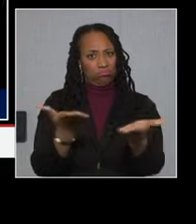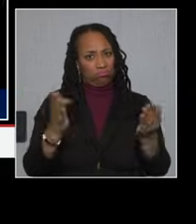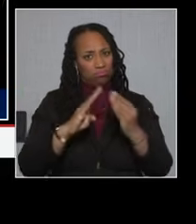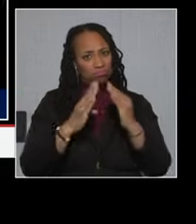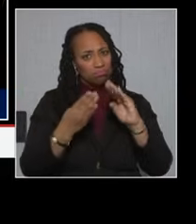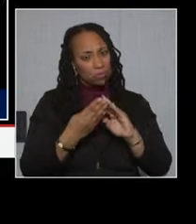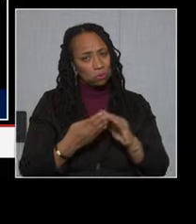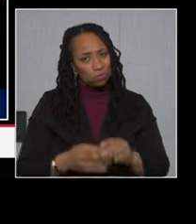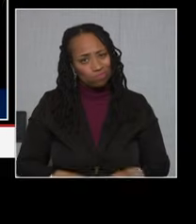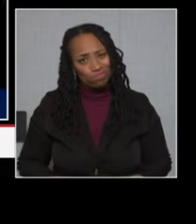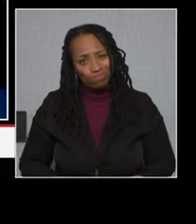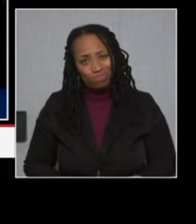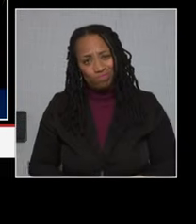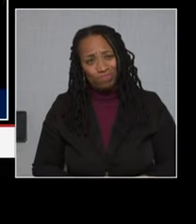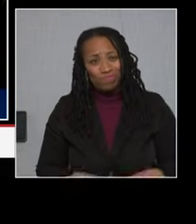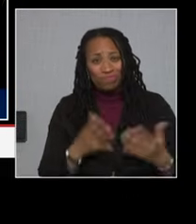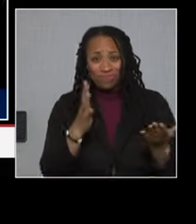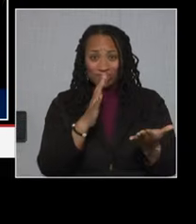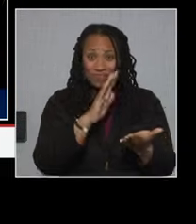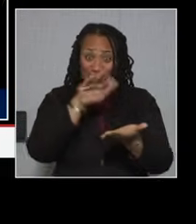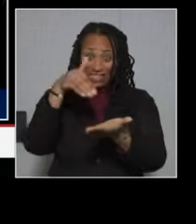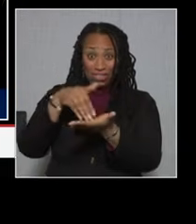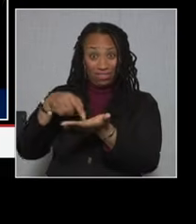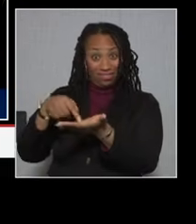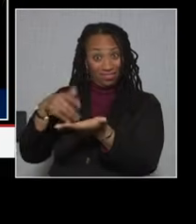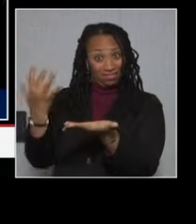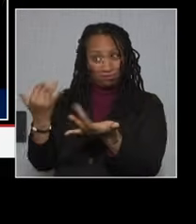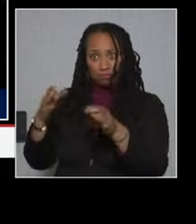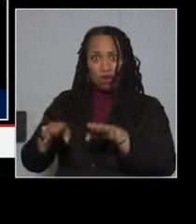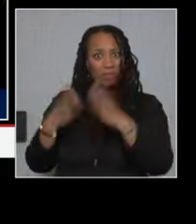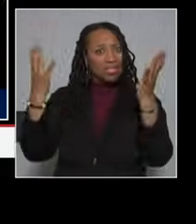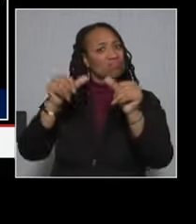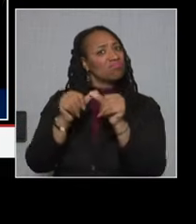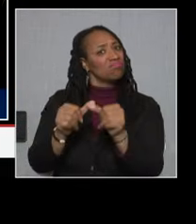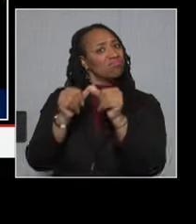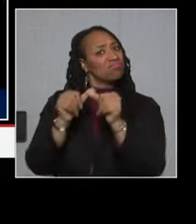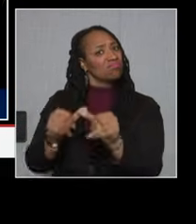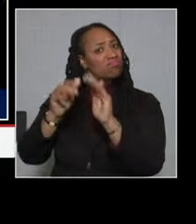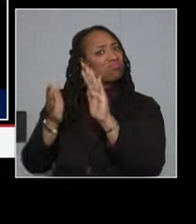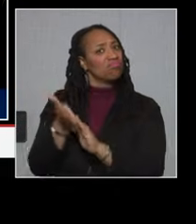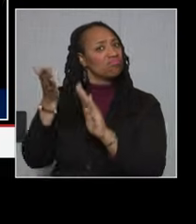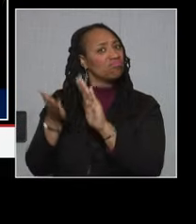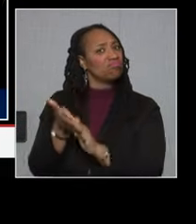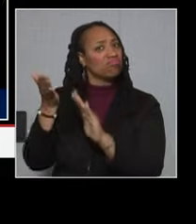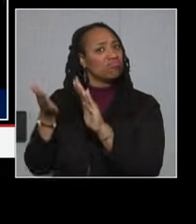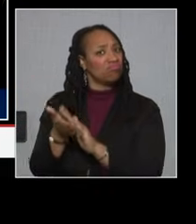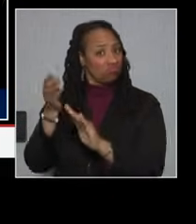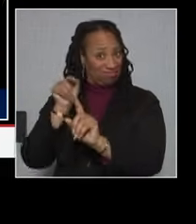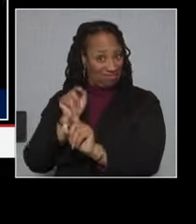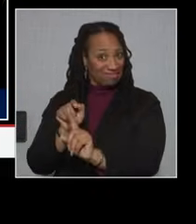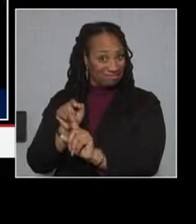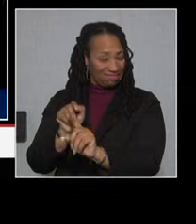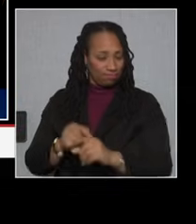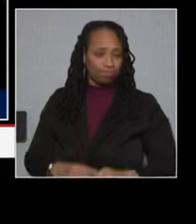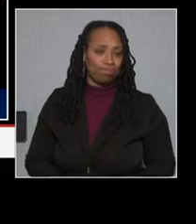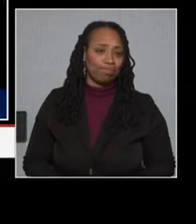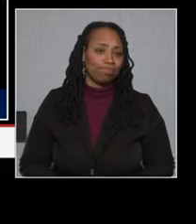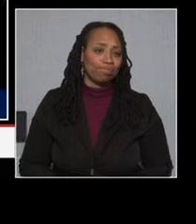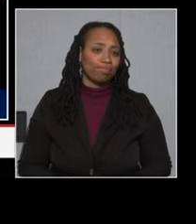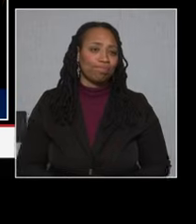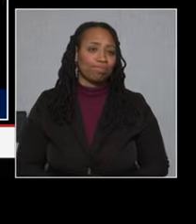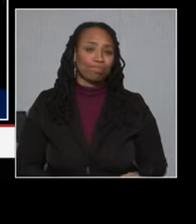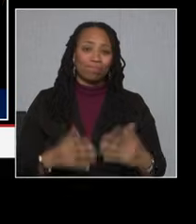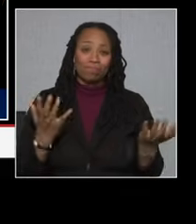certainly represents. It also is an investment in, Deputy Mayor Alba will talk about more, but in the McMillan site, it's our government